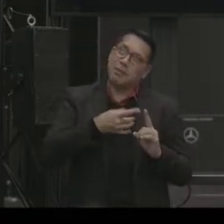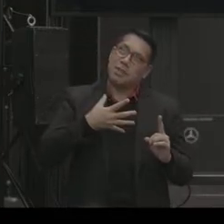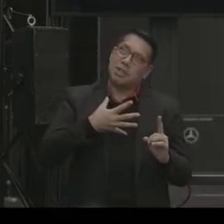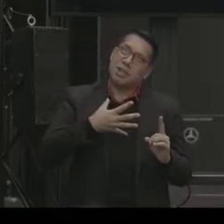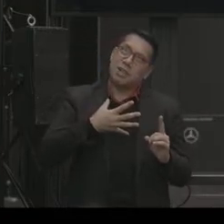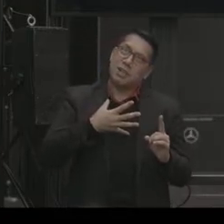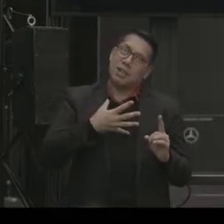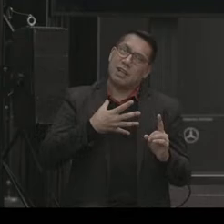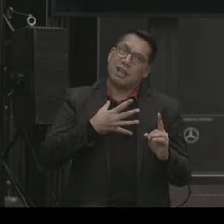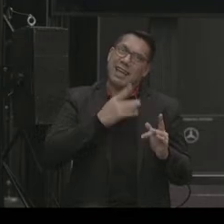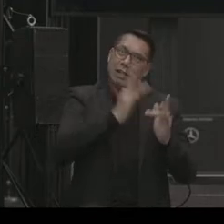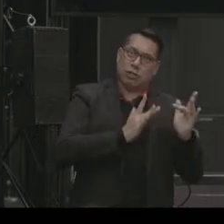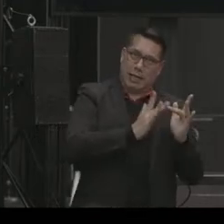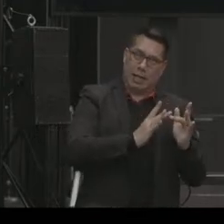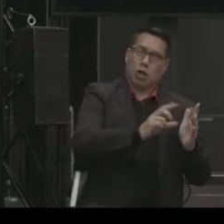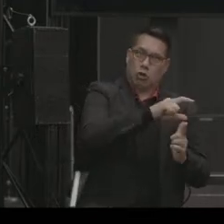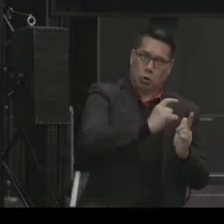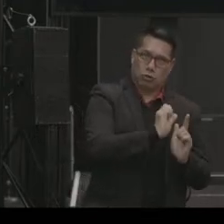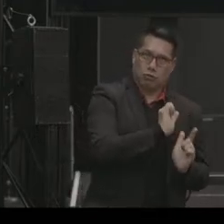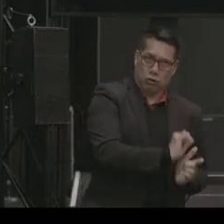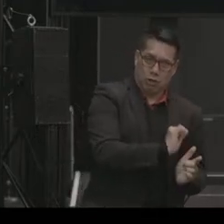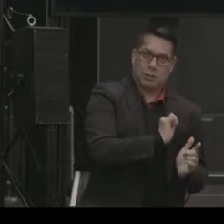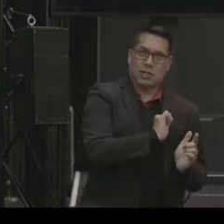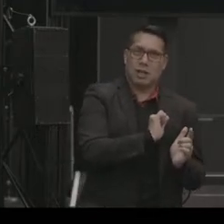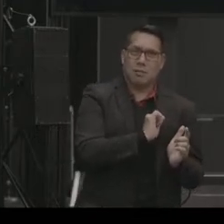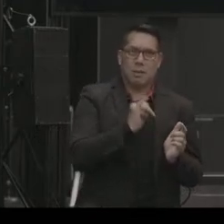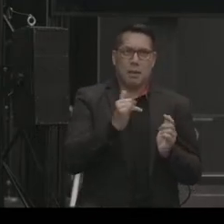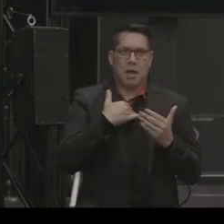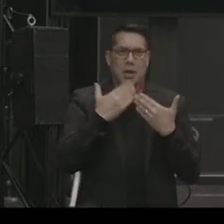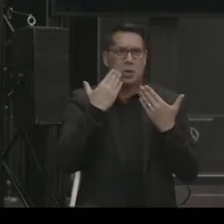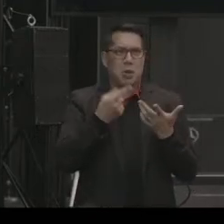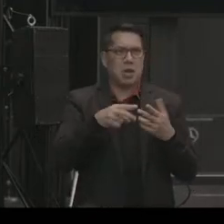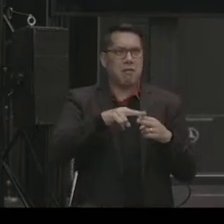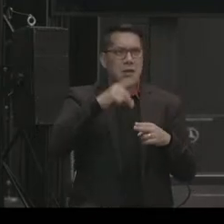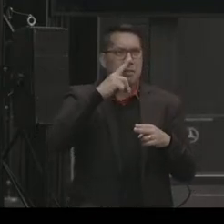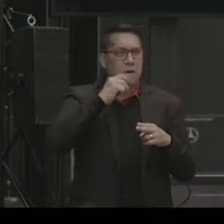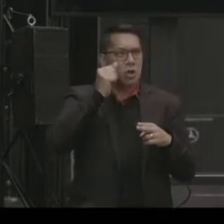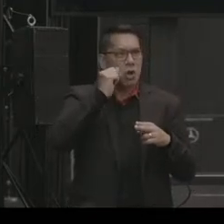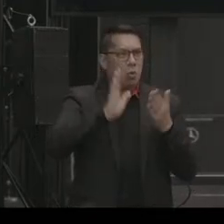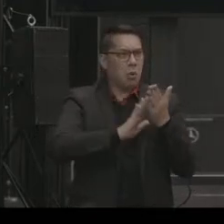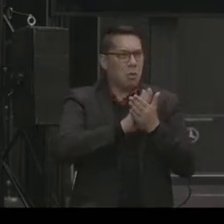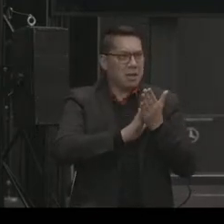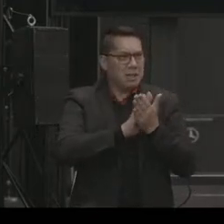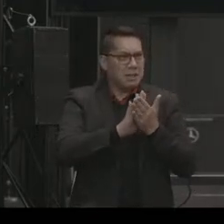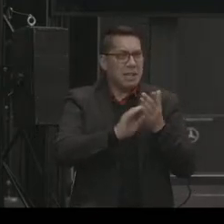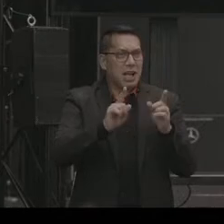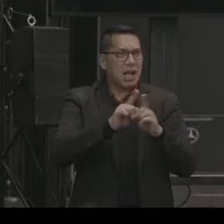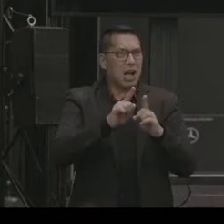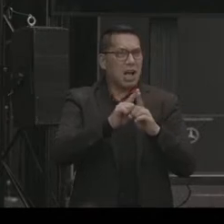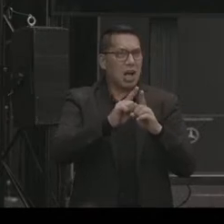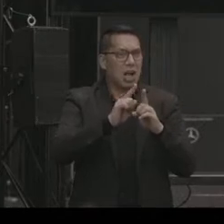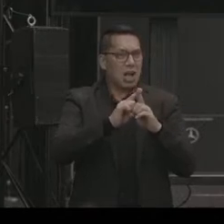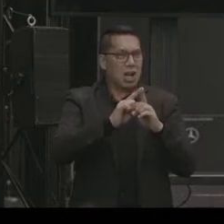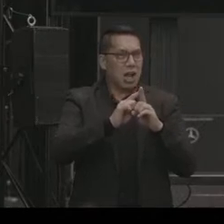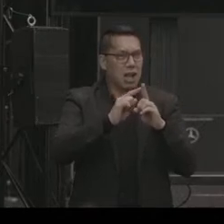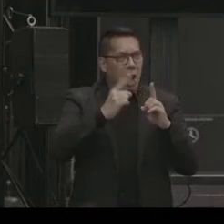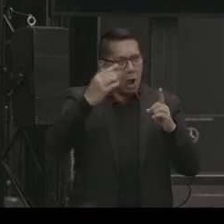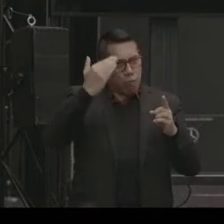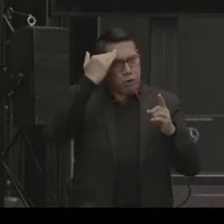particularities of internet culture from maybe a bit of, I don't know if people know what ASMR is, but it's kind of this brain tickling,